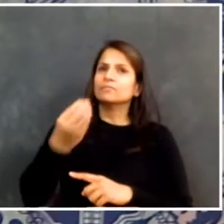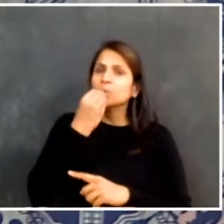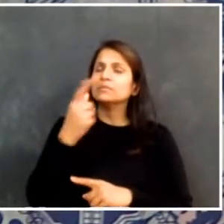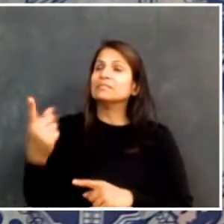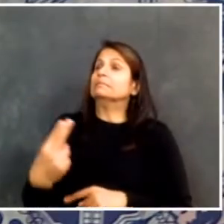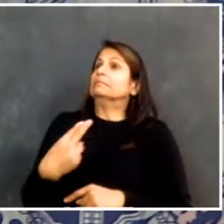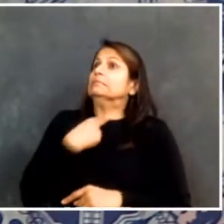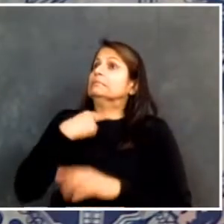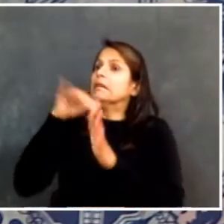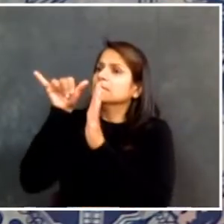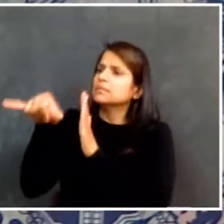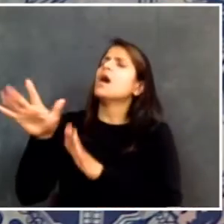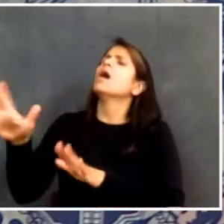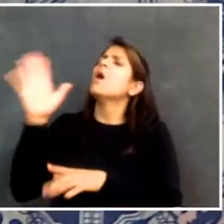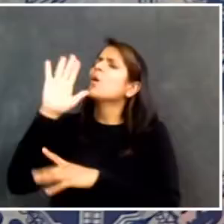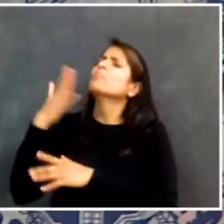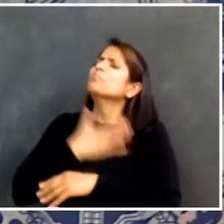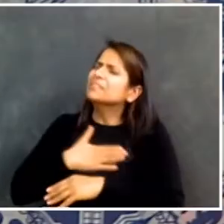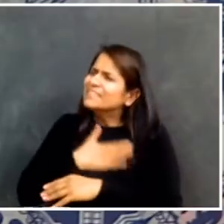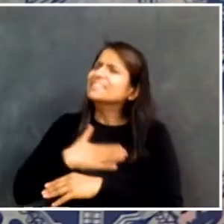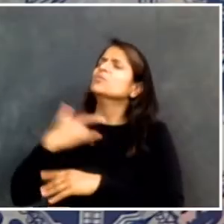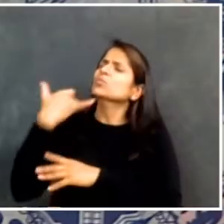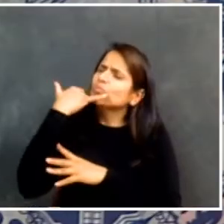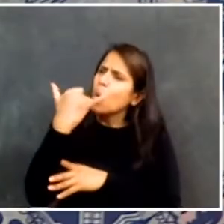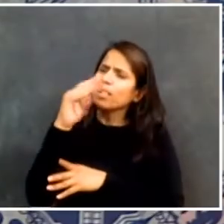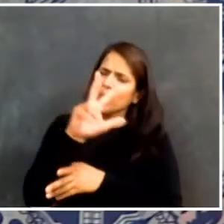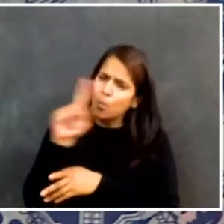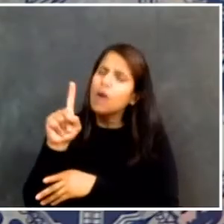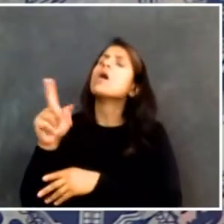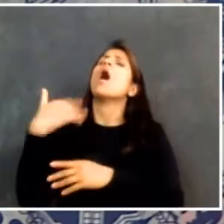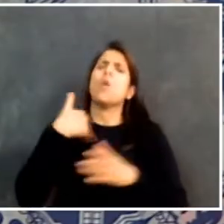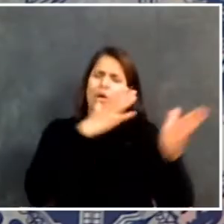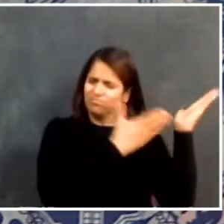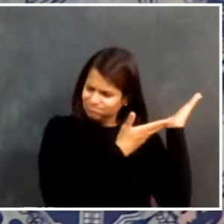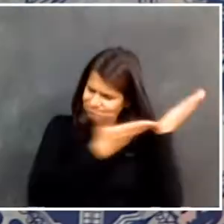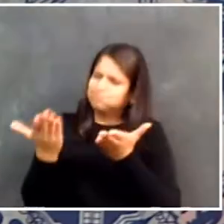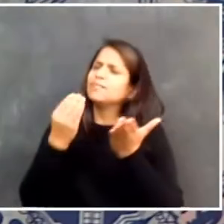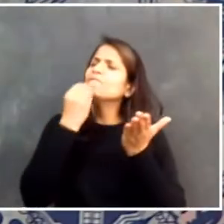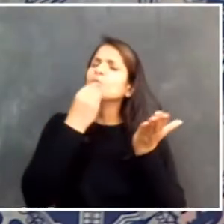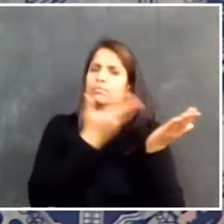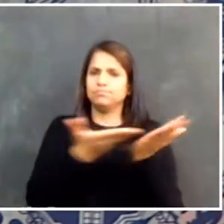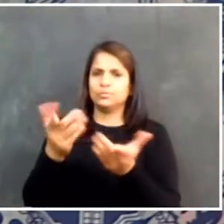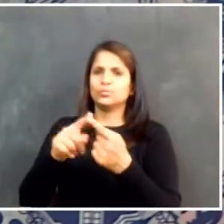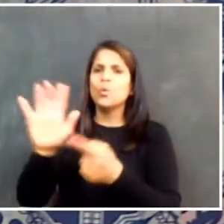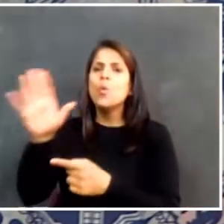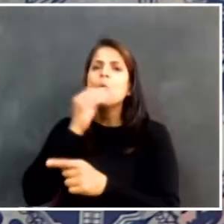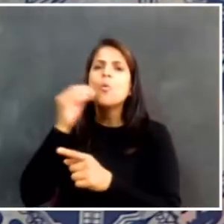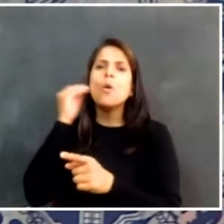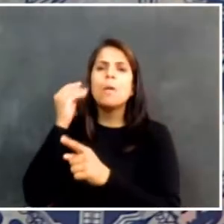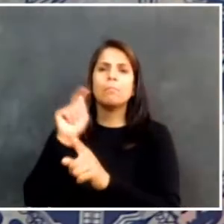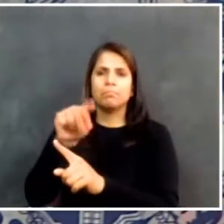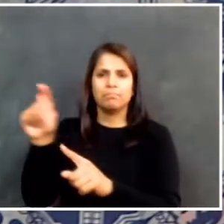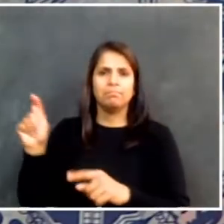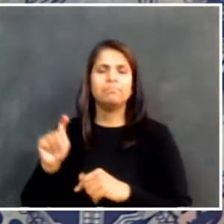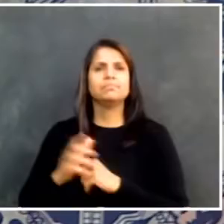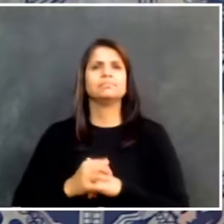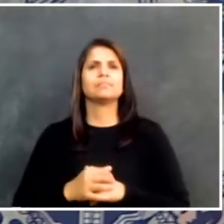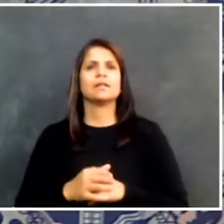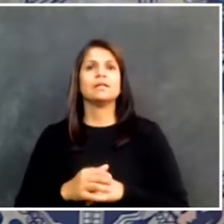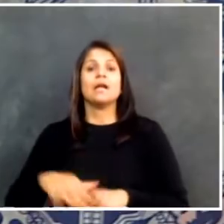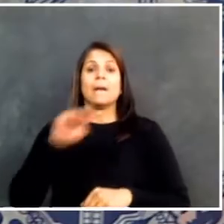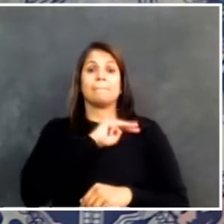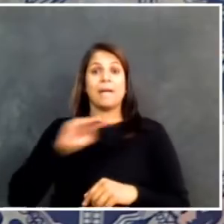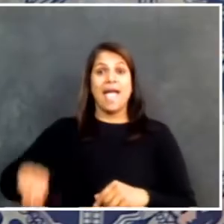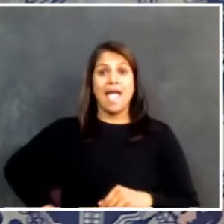these challenges, the fact that we have 11,000 TLC licensed drivers signed up to do